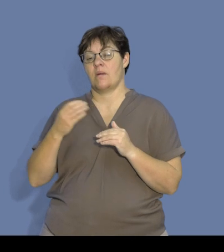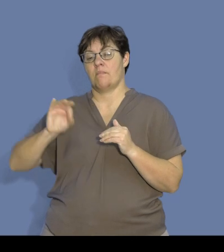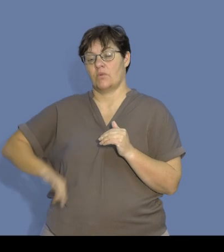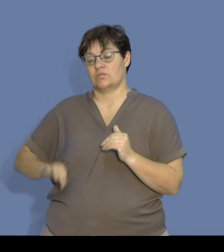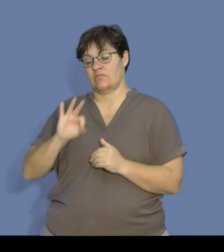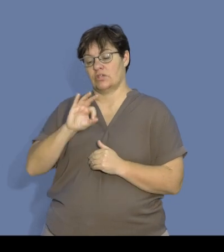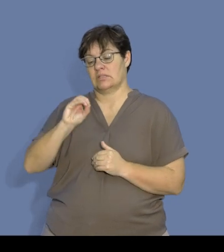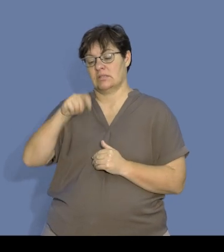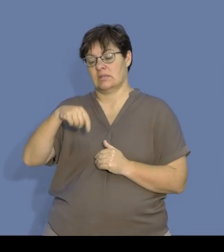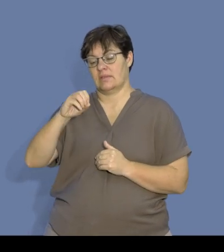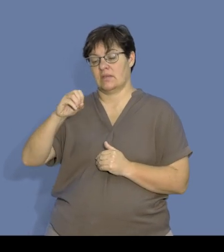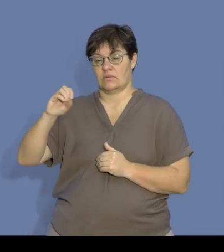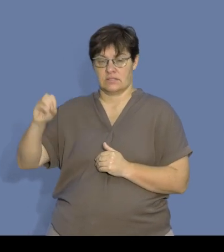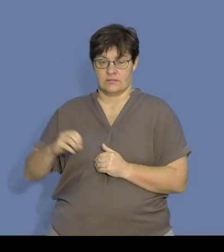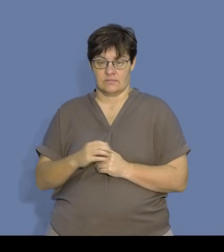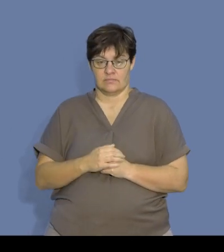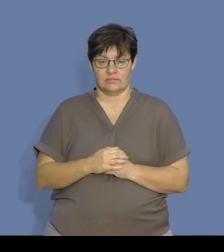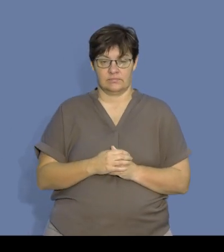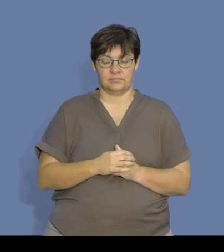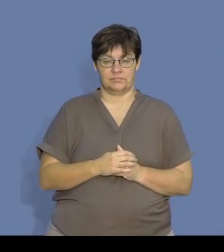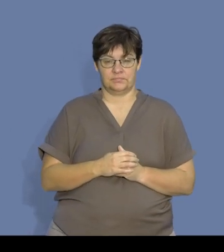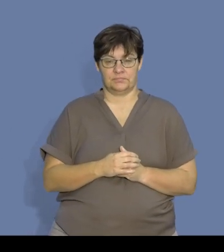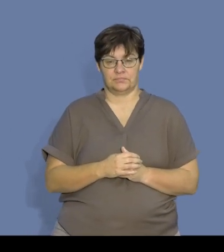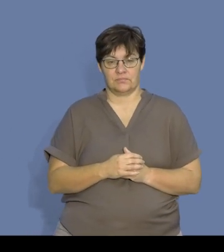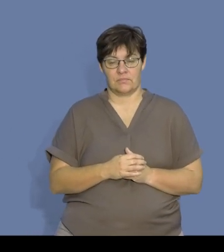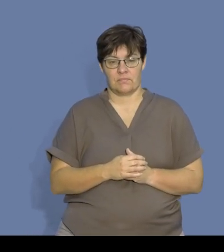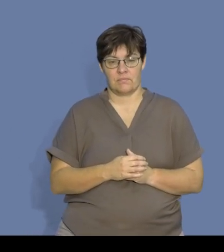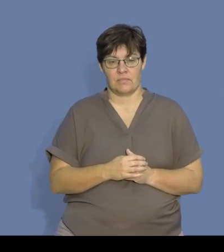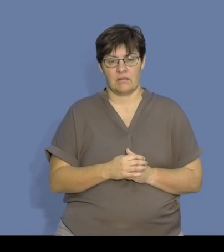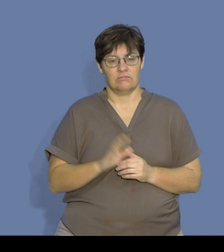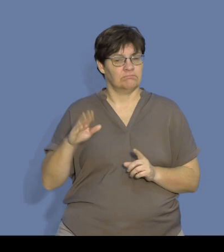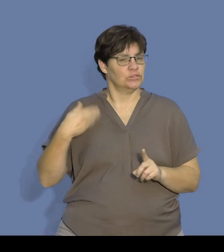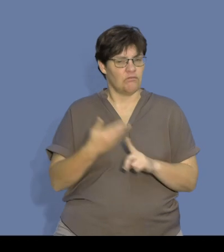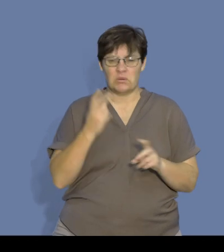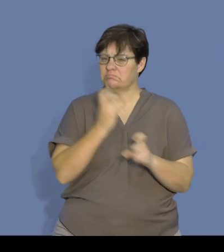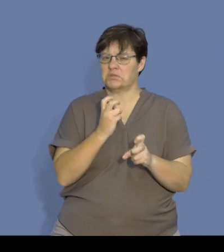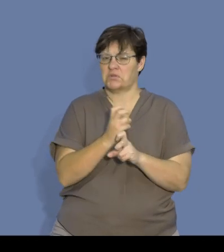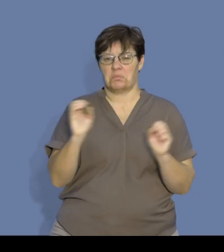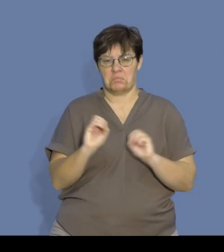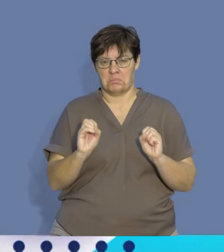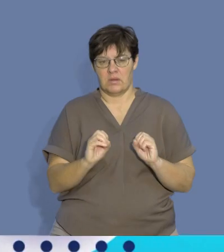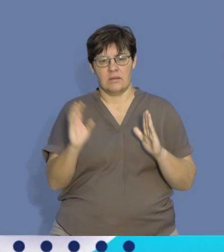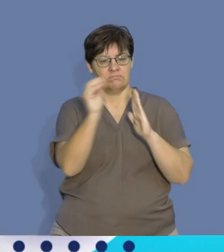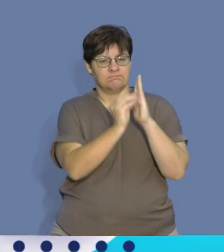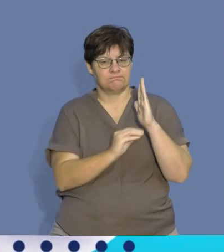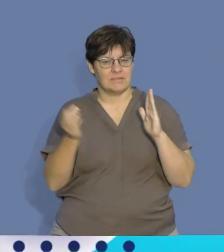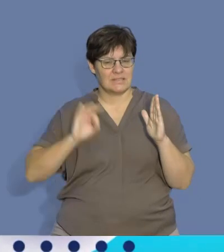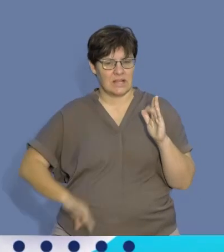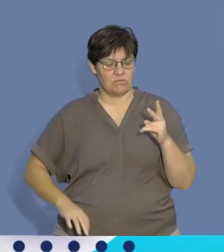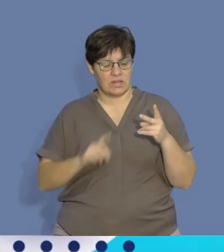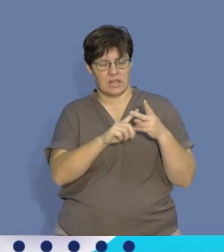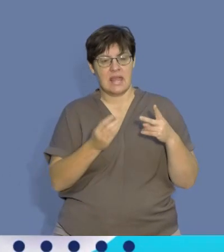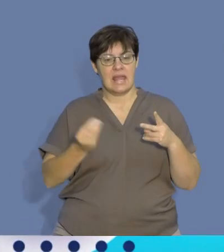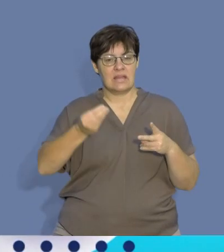of 30,000. Okay. Right, shouldn't be so difficult so far, guys. I've recorded